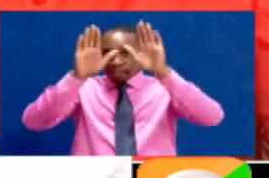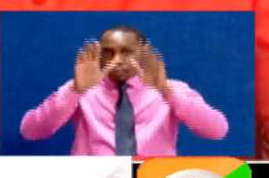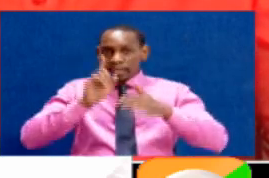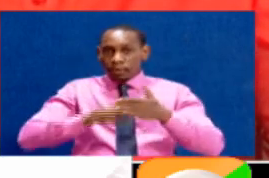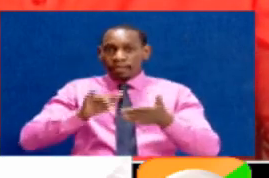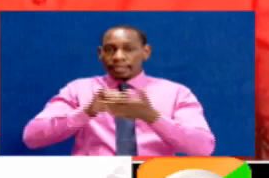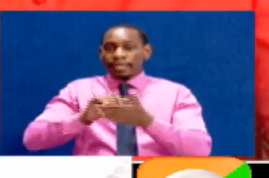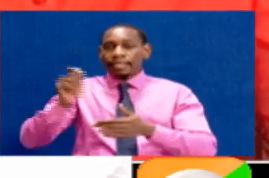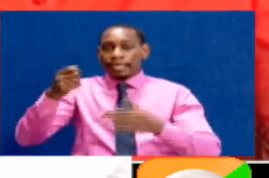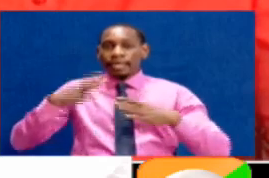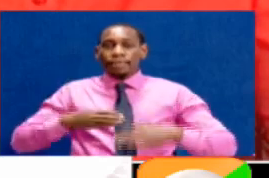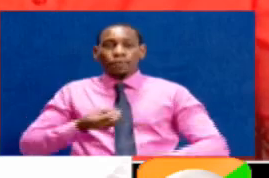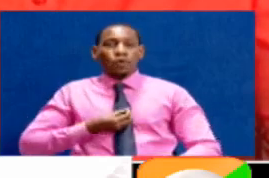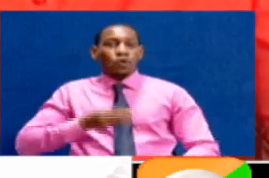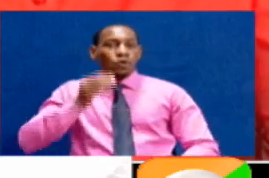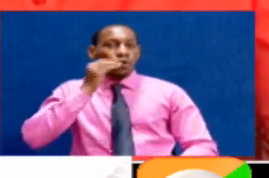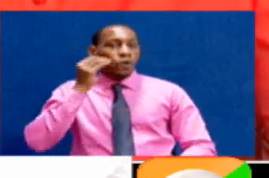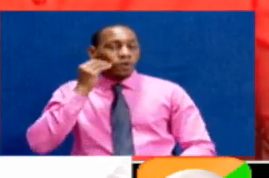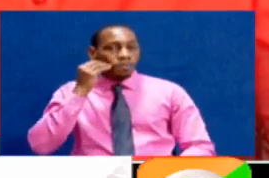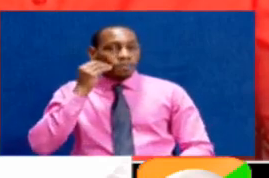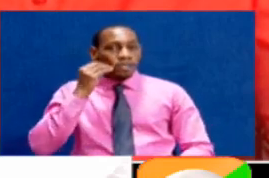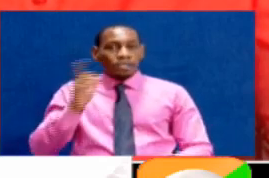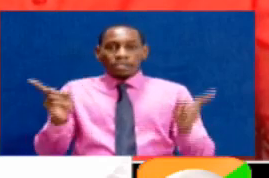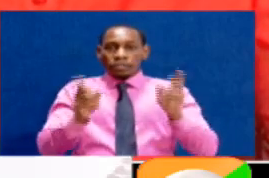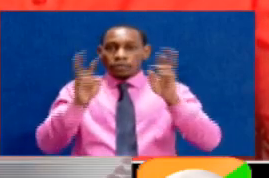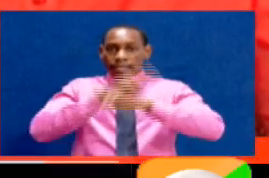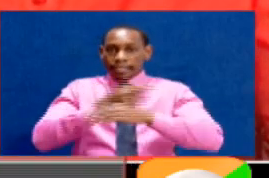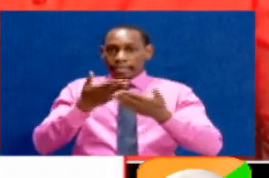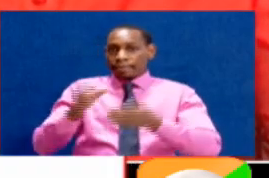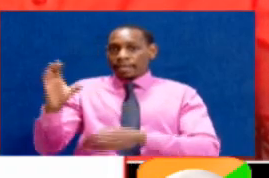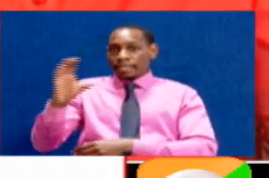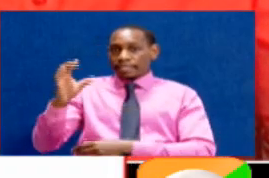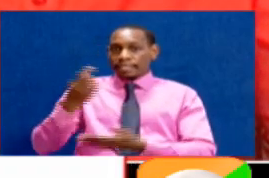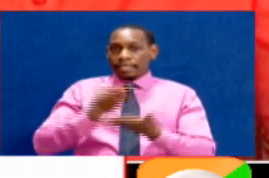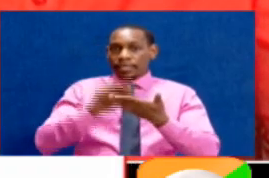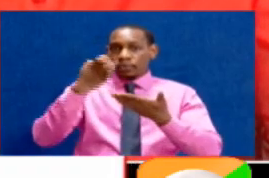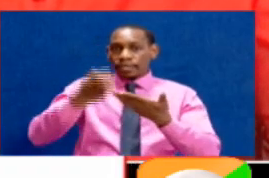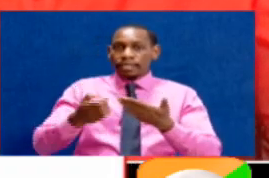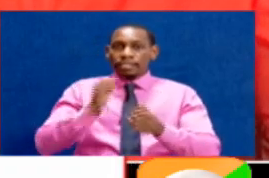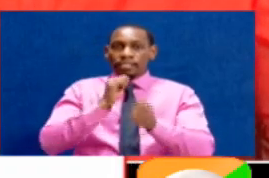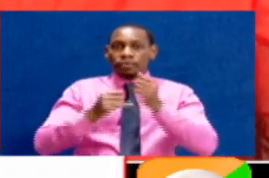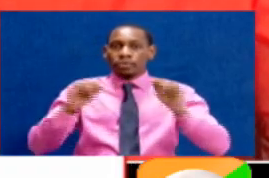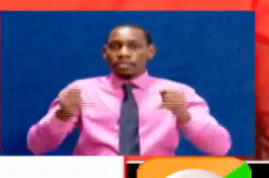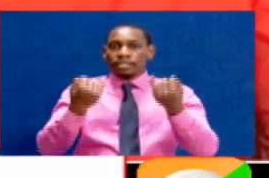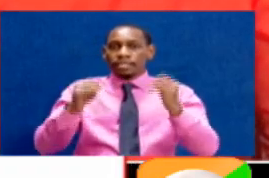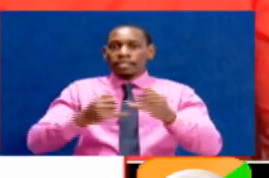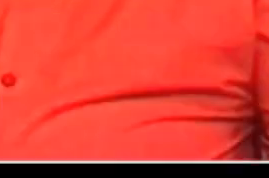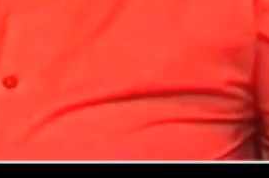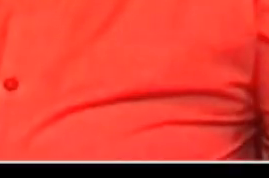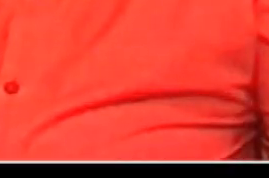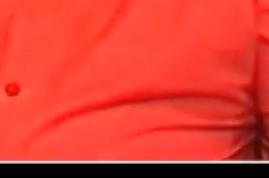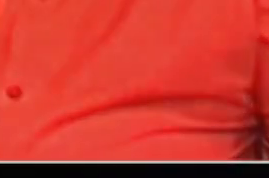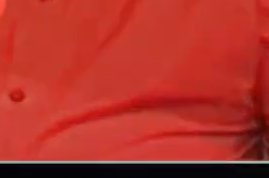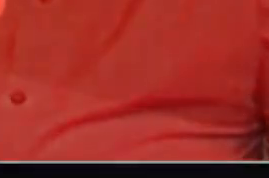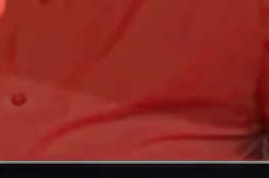Kenyans in their own homes. On that note, let's take a short break here on Citizen Weekend. Sports news up next.